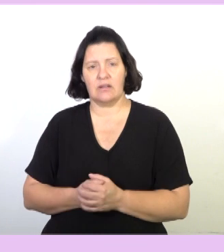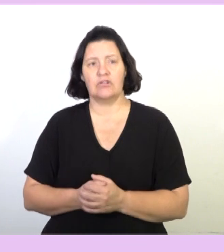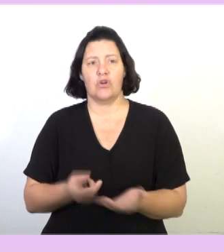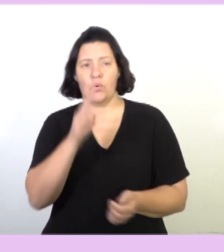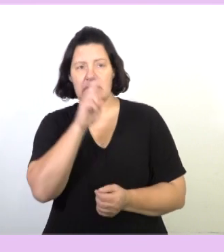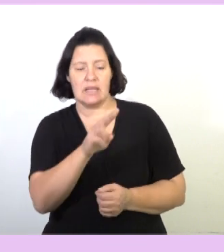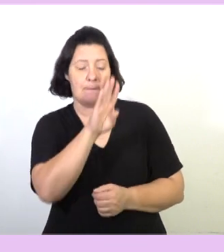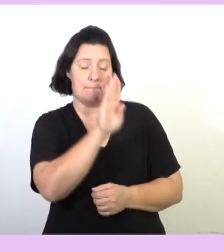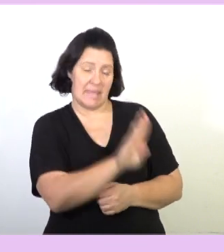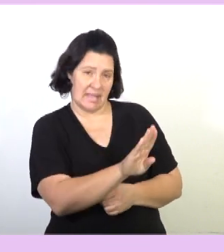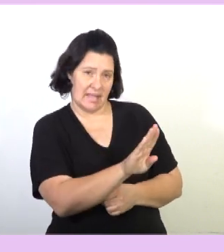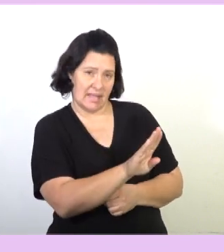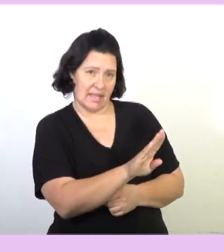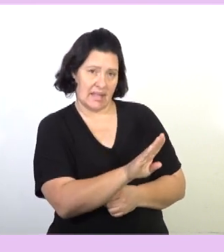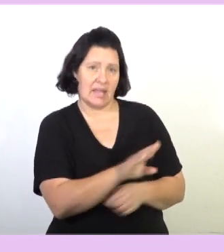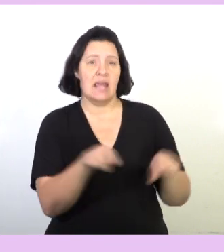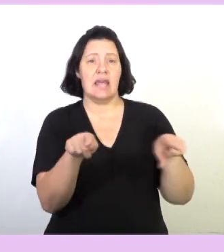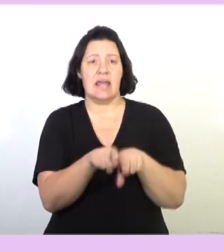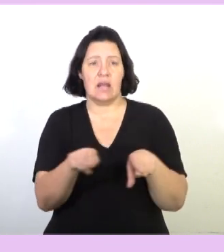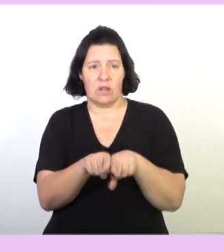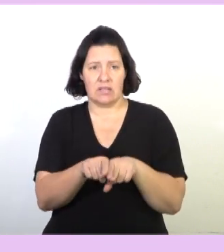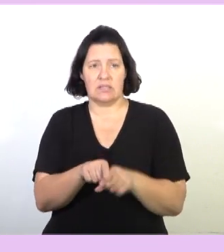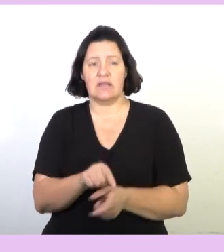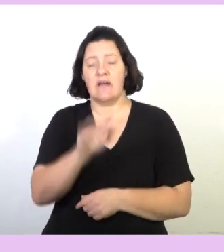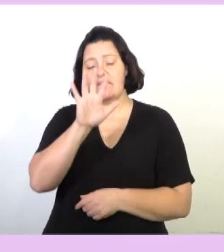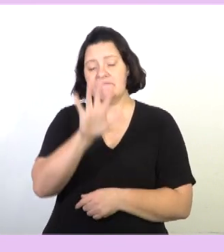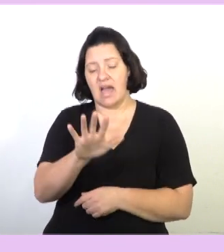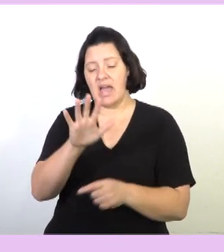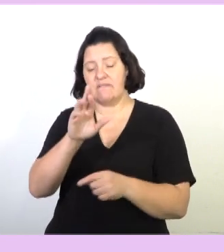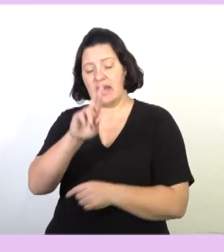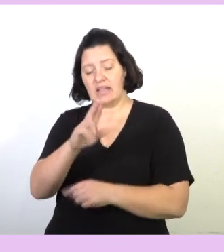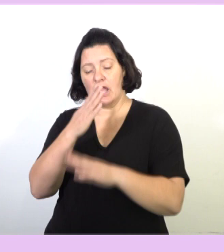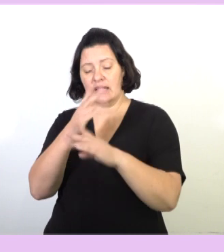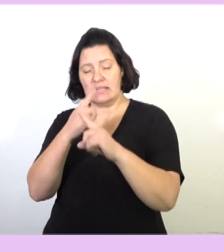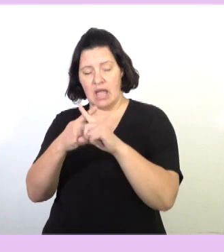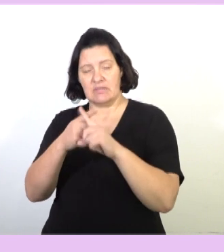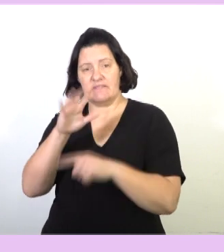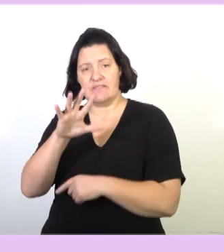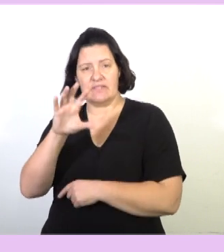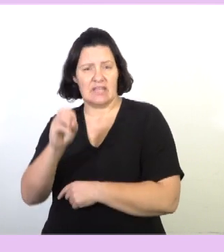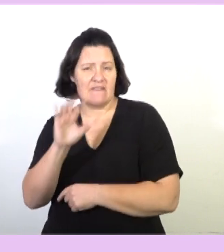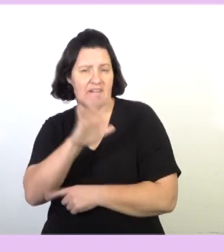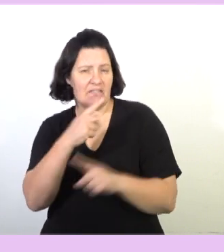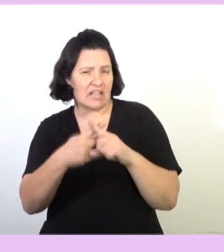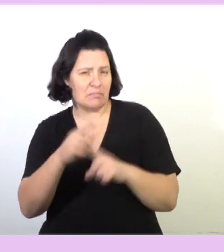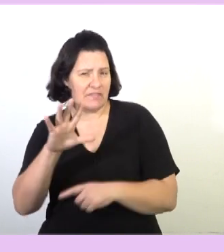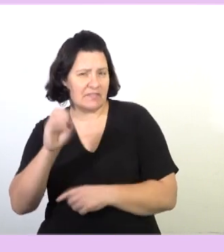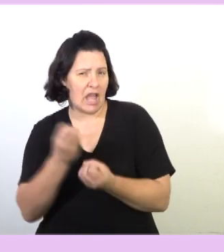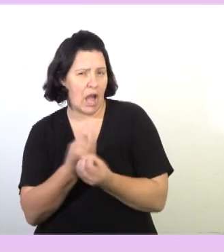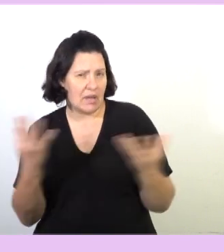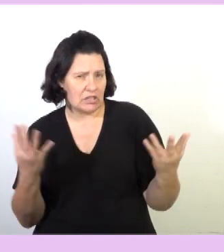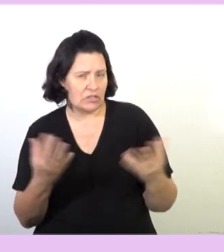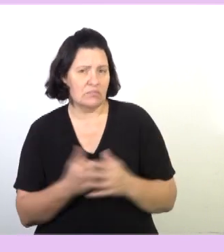So let's see, B, it will be equals to 5 multiplied by 50. What is the